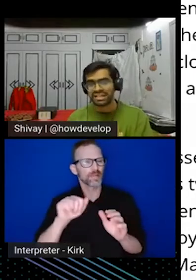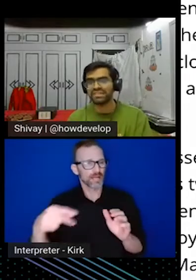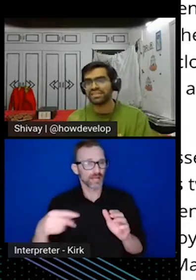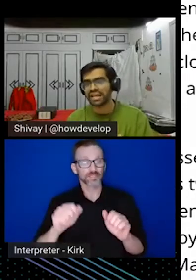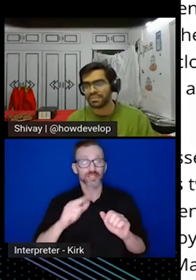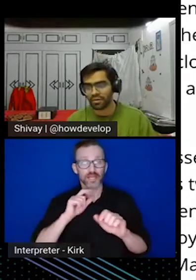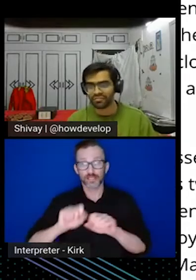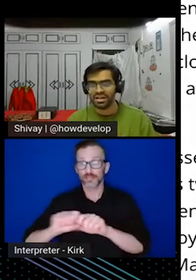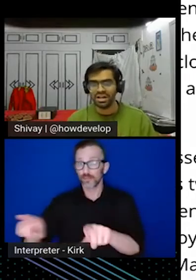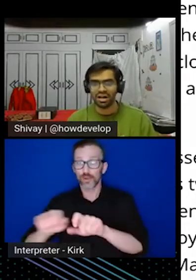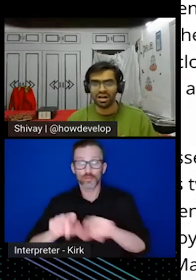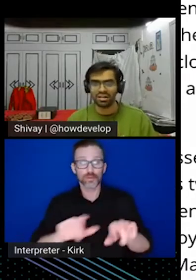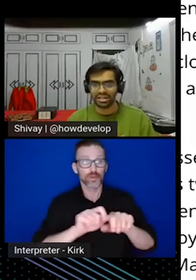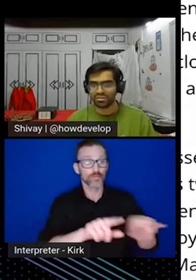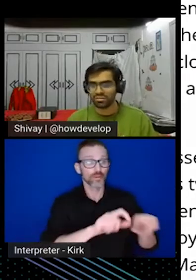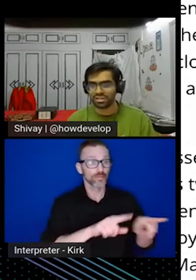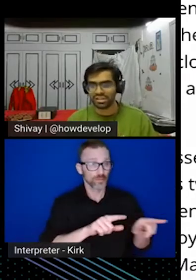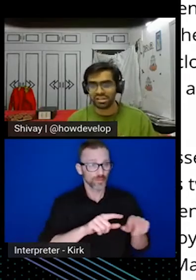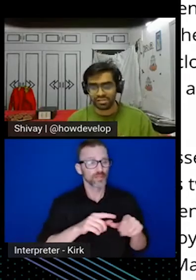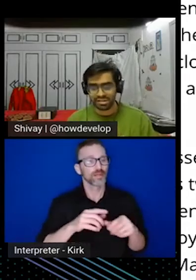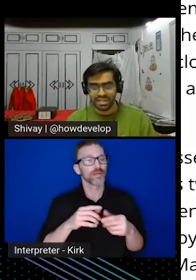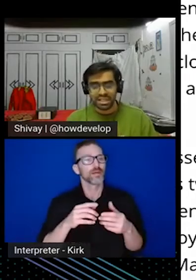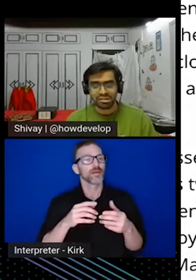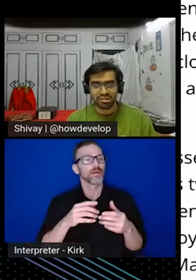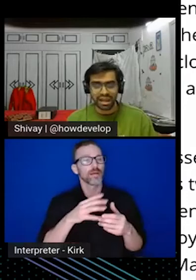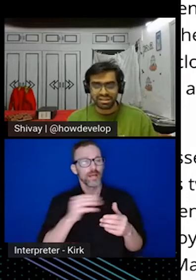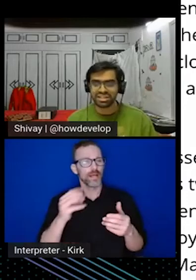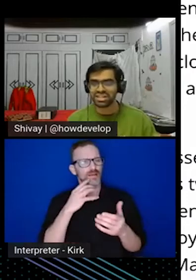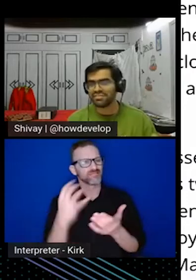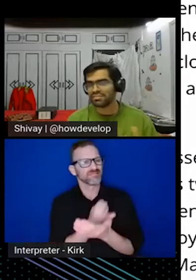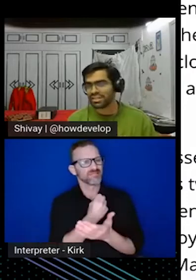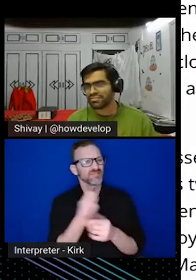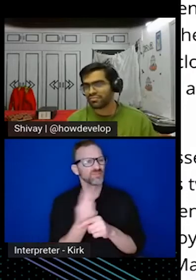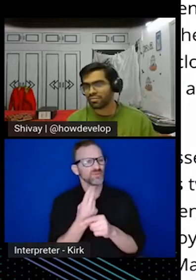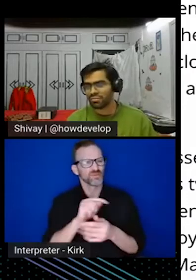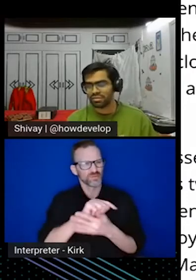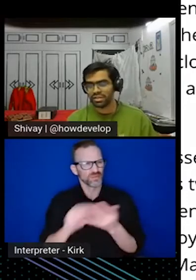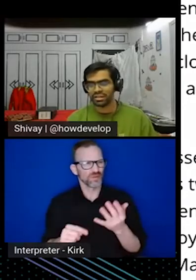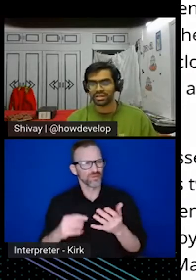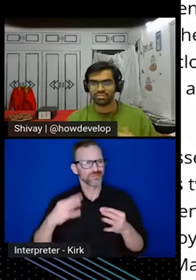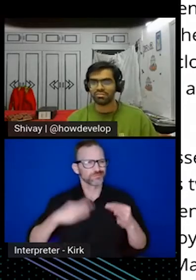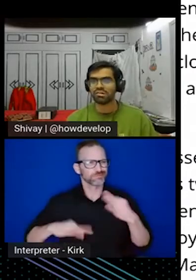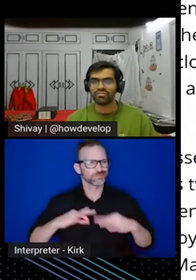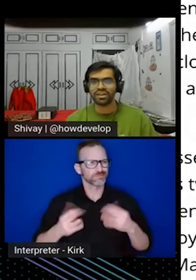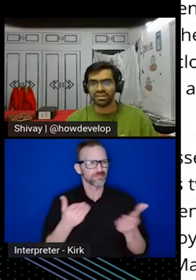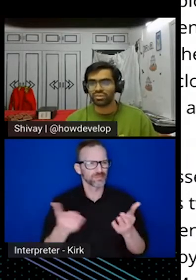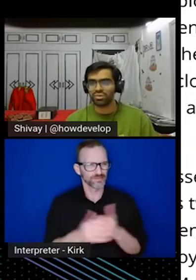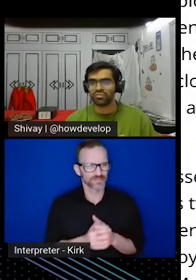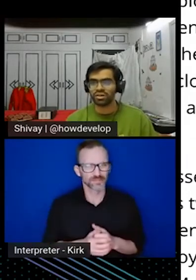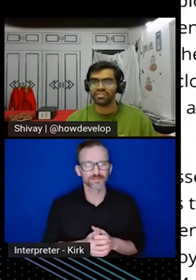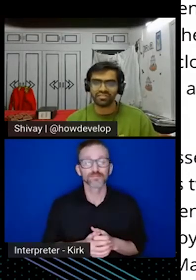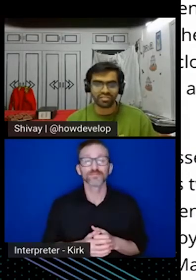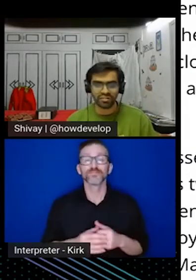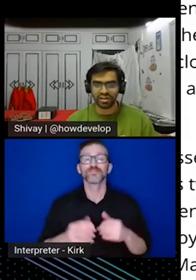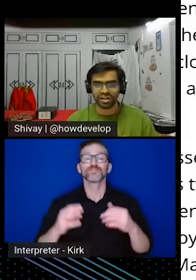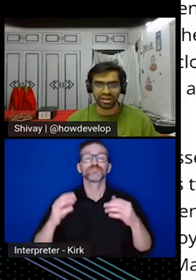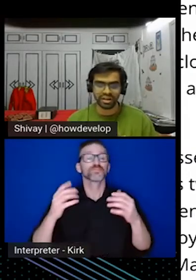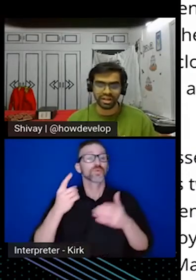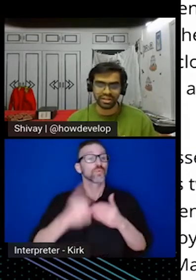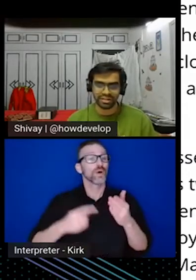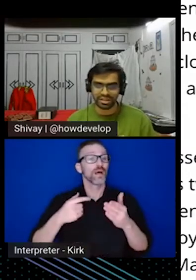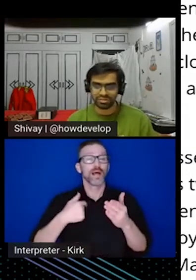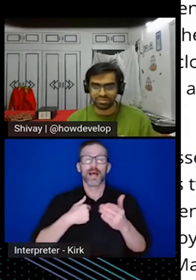applications directly with the help of the service. So essentially, then, to sort of conclude what we have